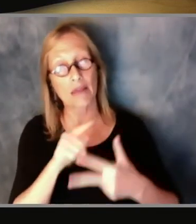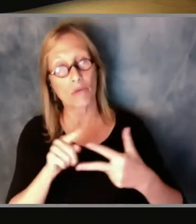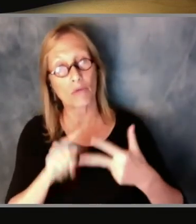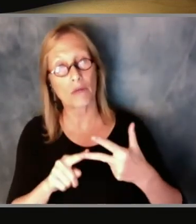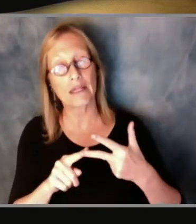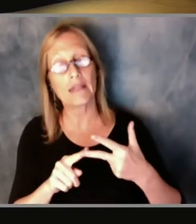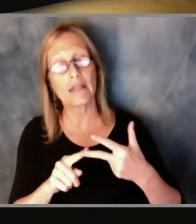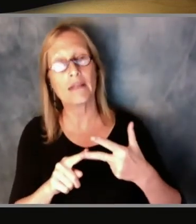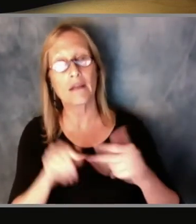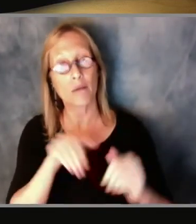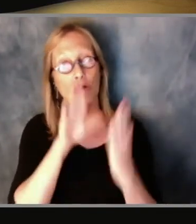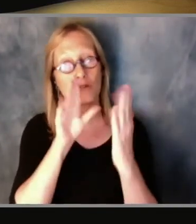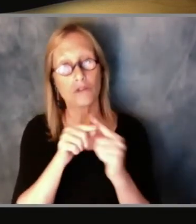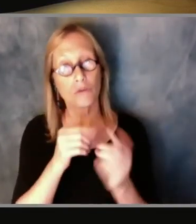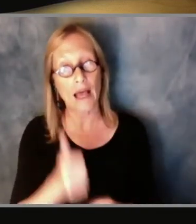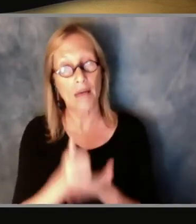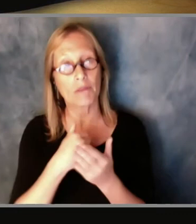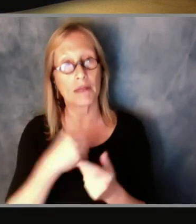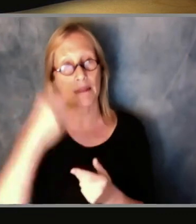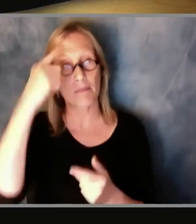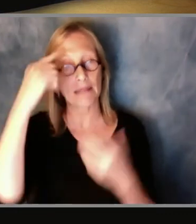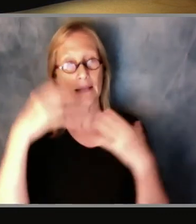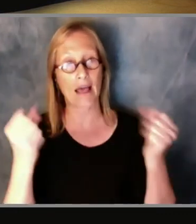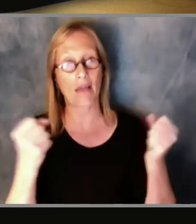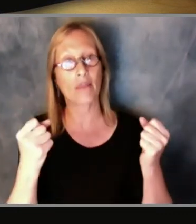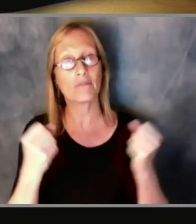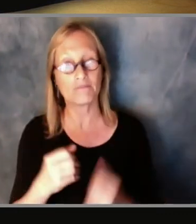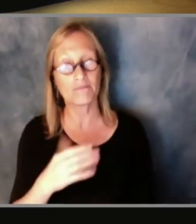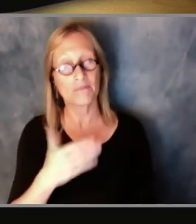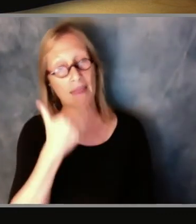out people with mental health issues. Thank you.